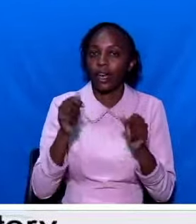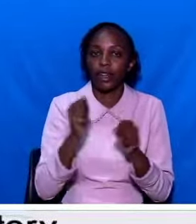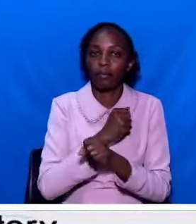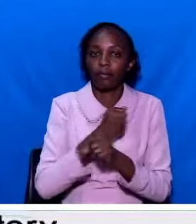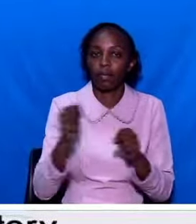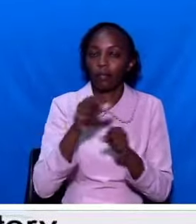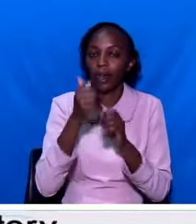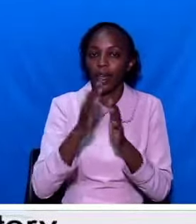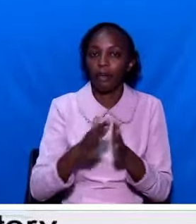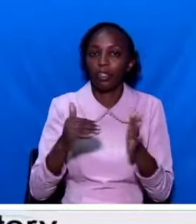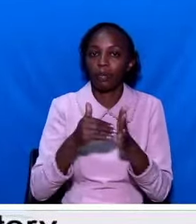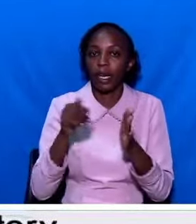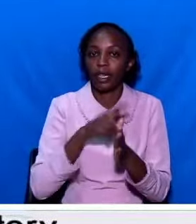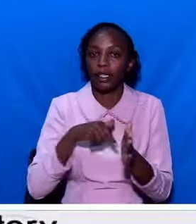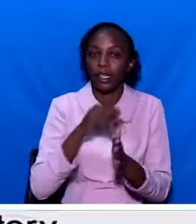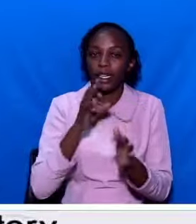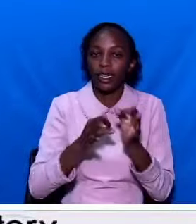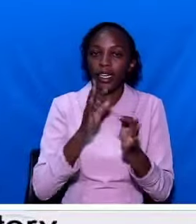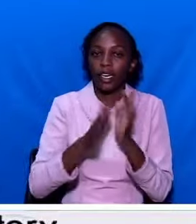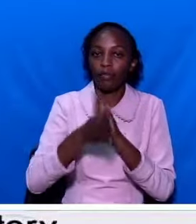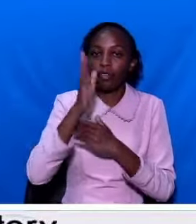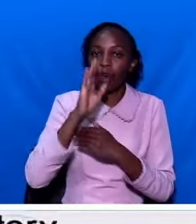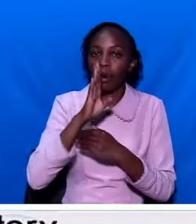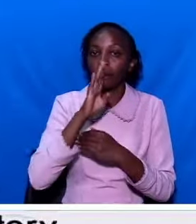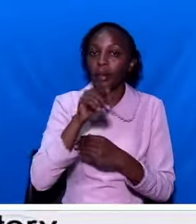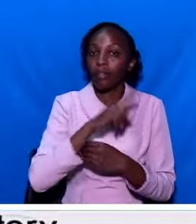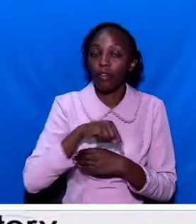say again, if God be for us,